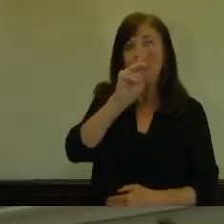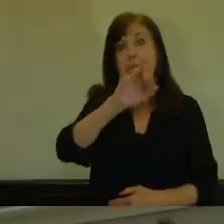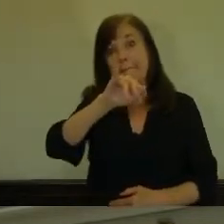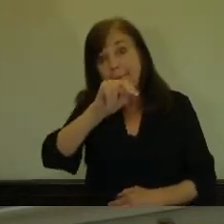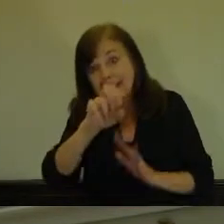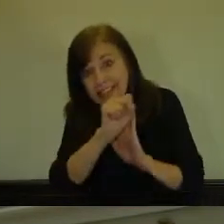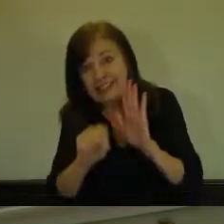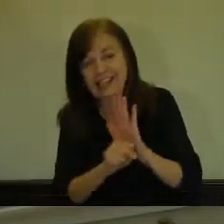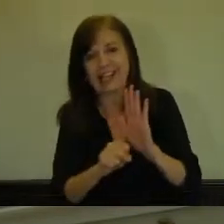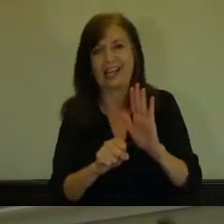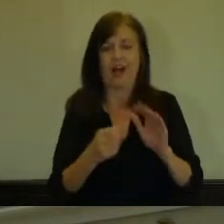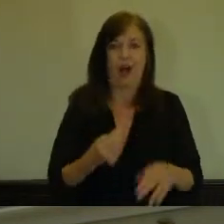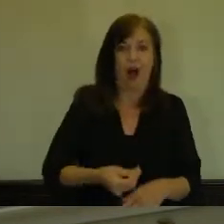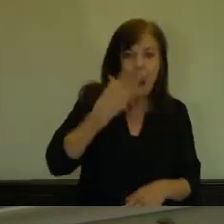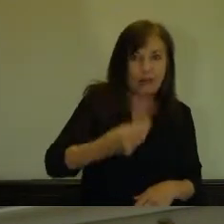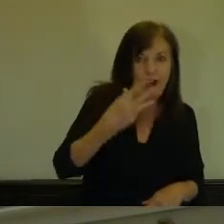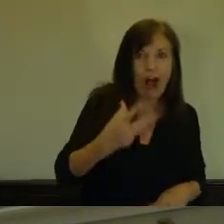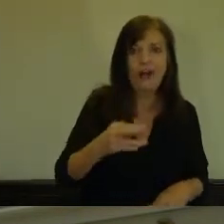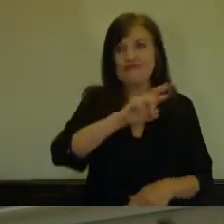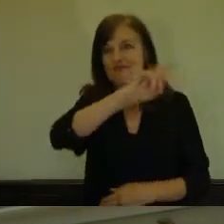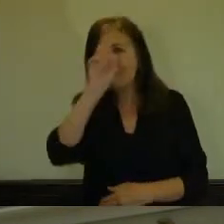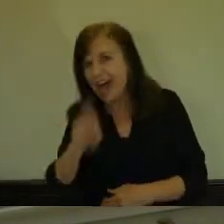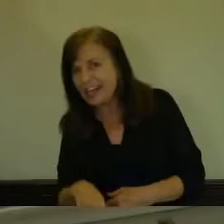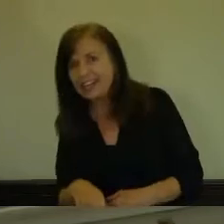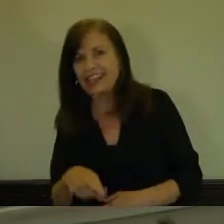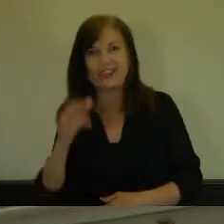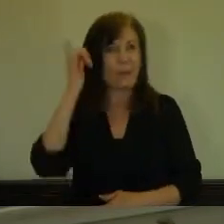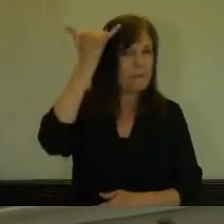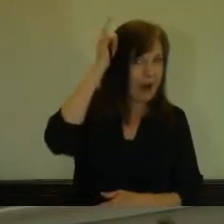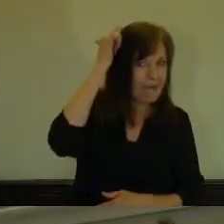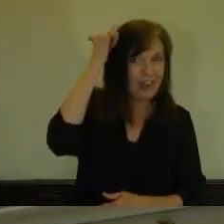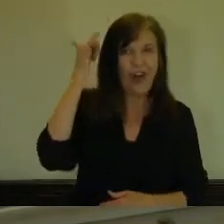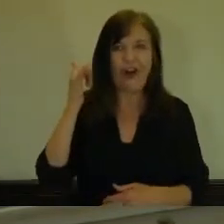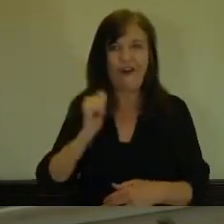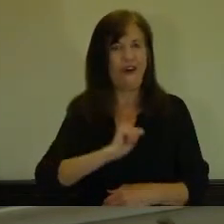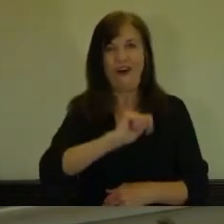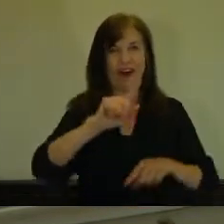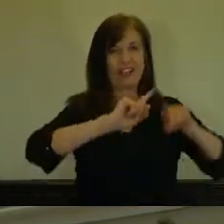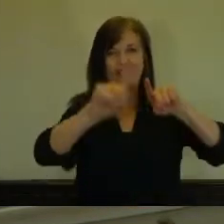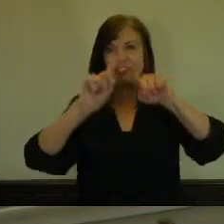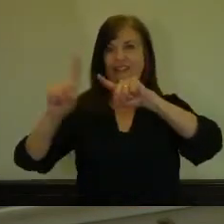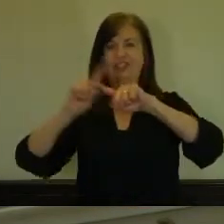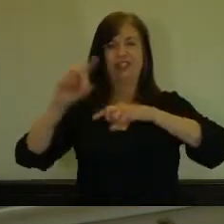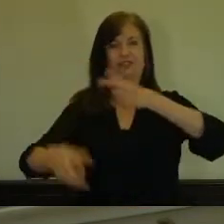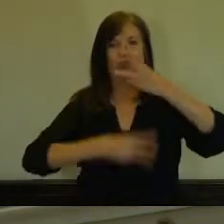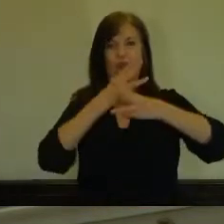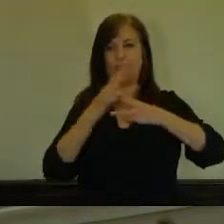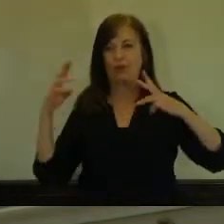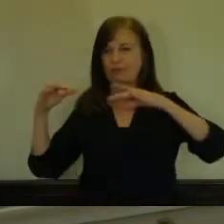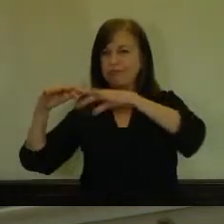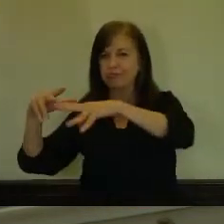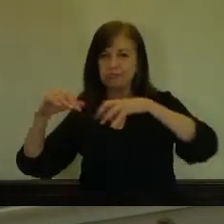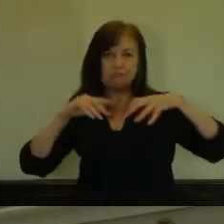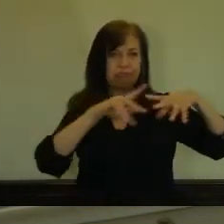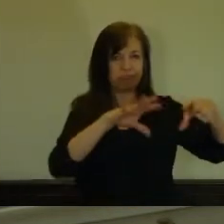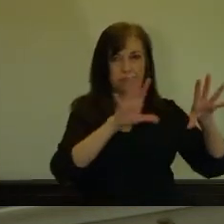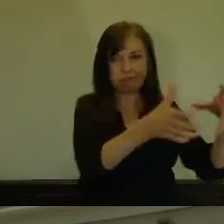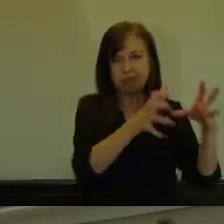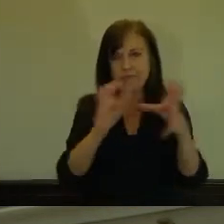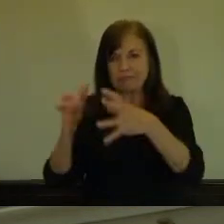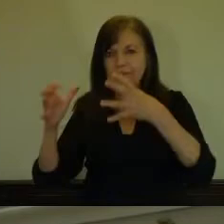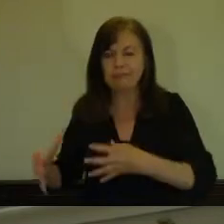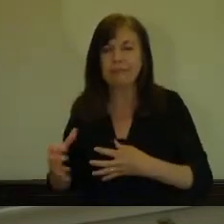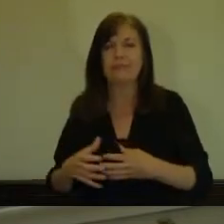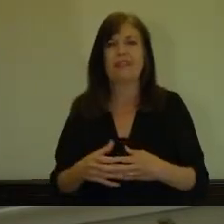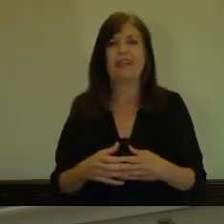Hong Kong and Chicago and Rochester and Buffalo, from all over the world. And so as